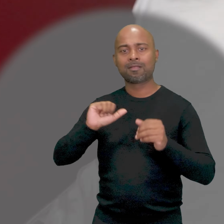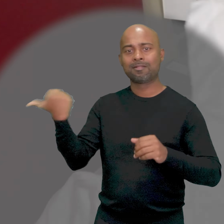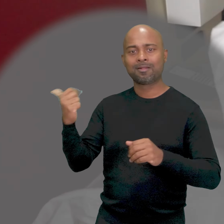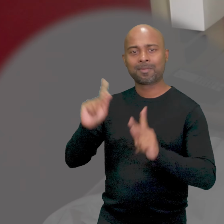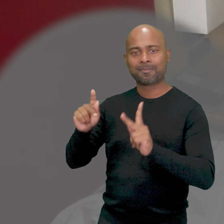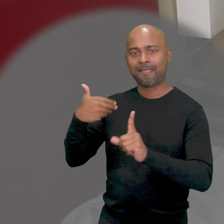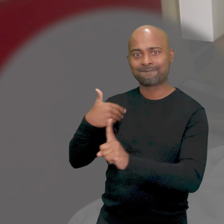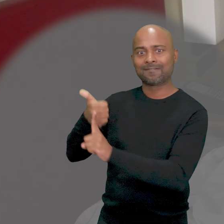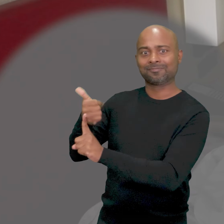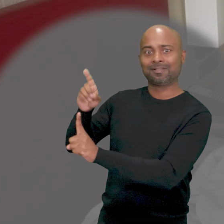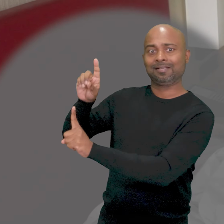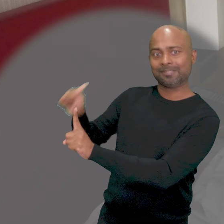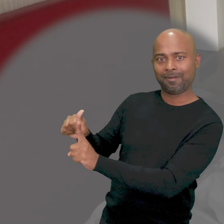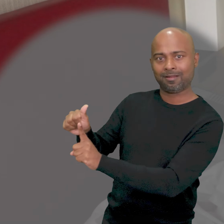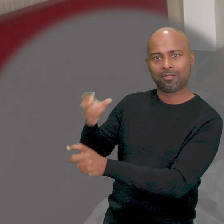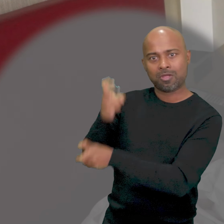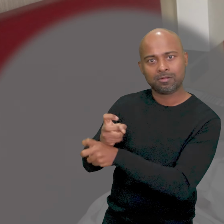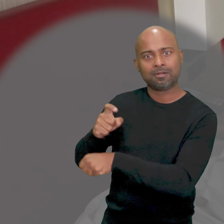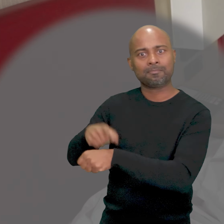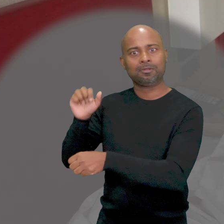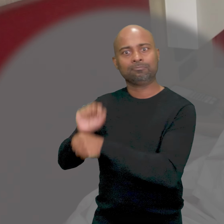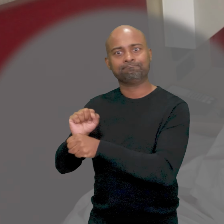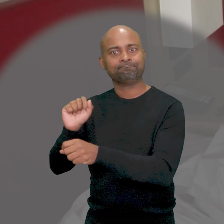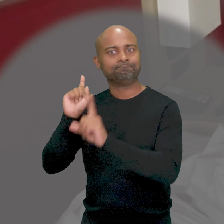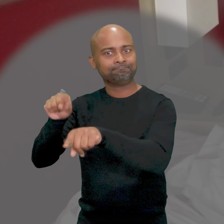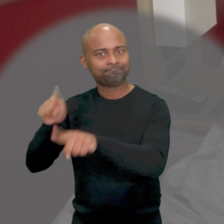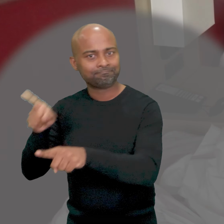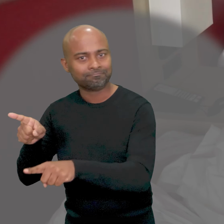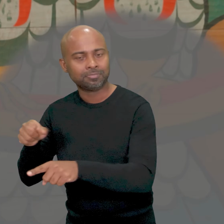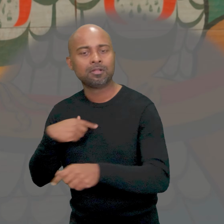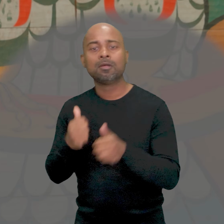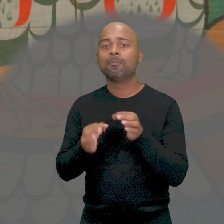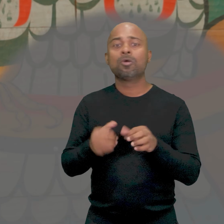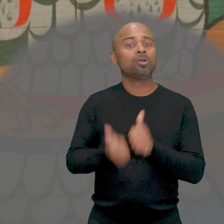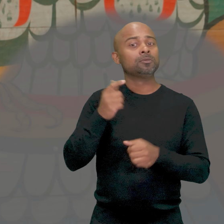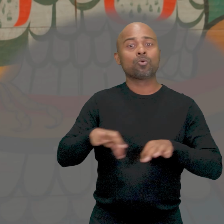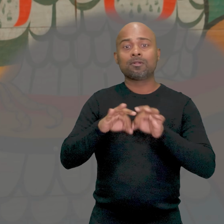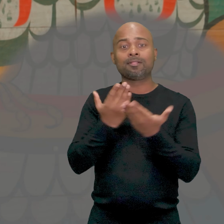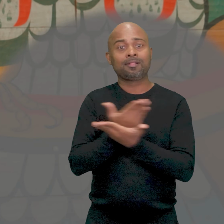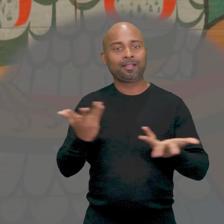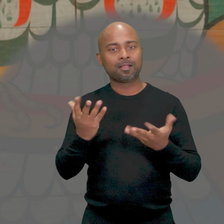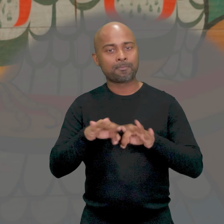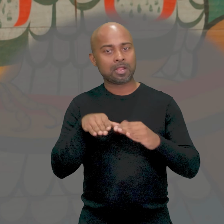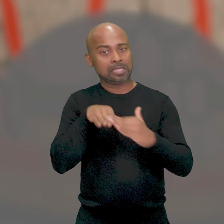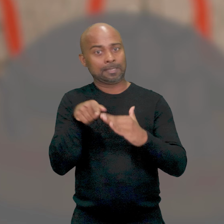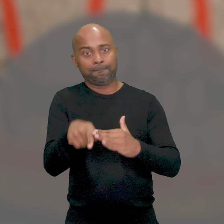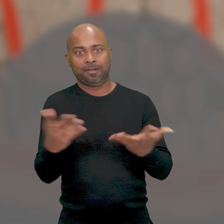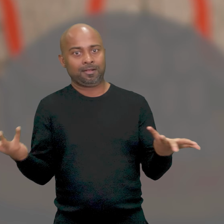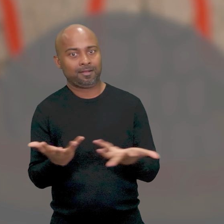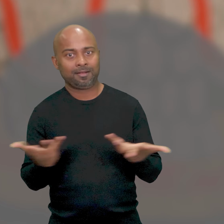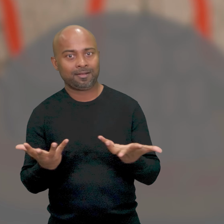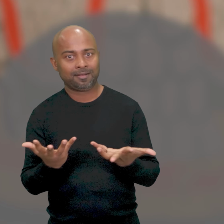other people that have disabilities, they do have a hard time being in the workforce. The most important thing about